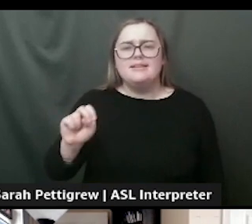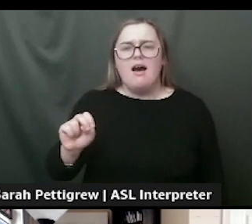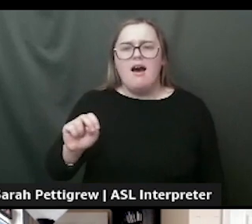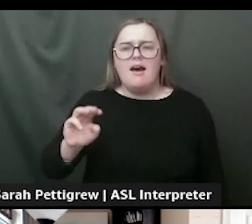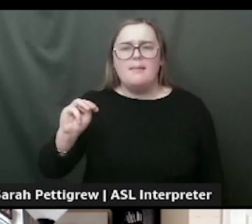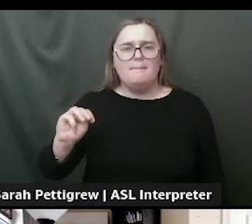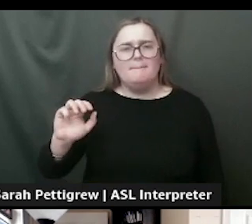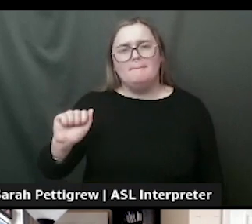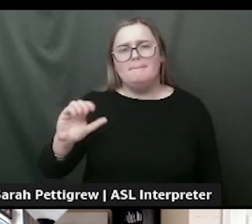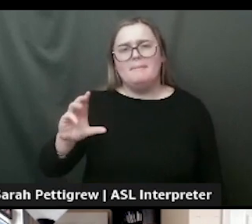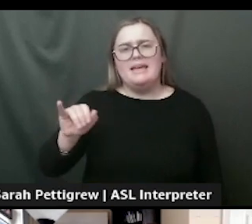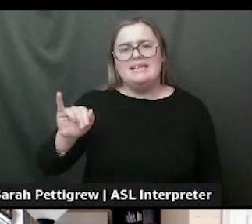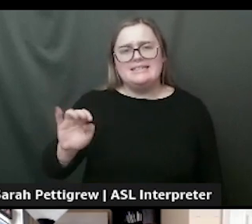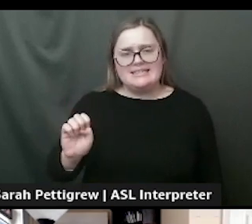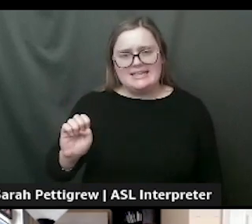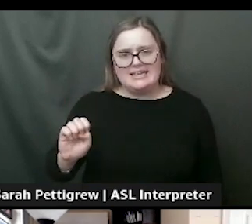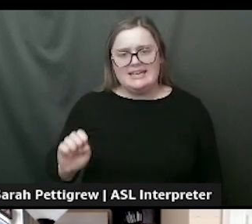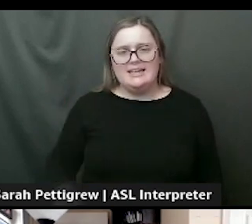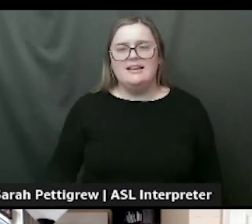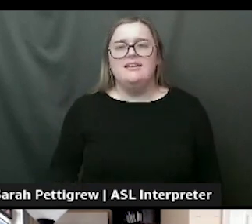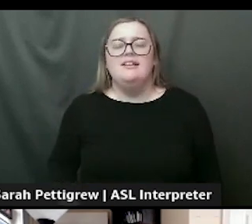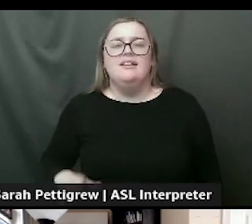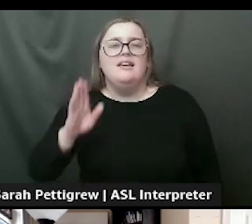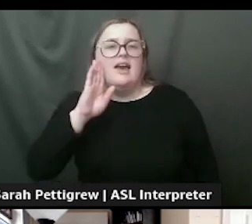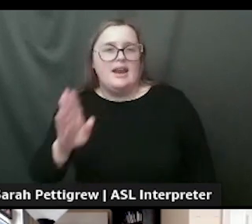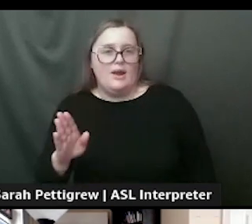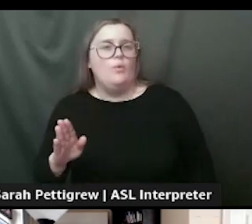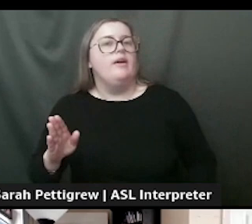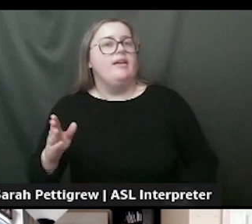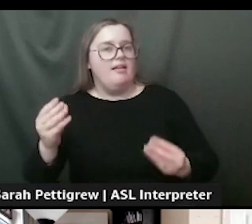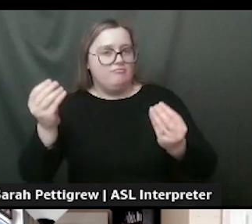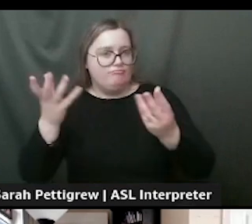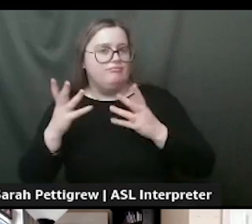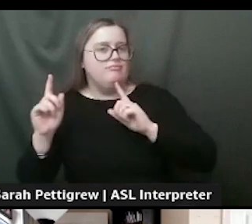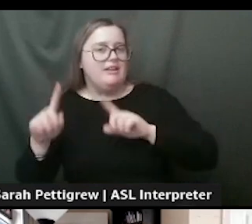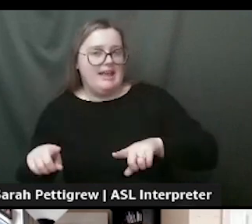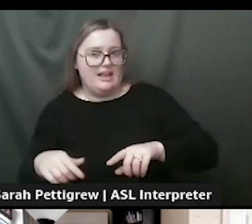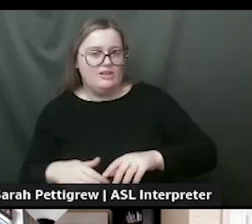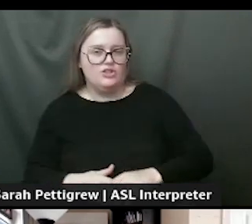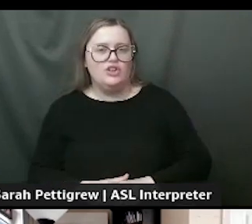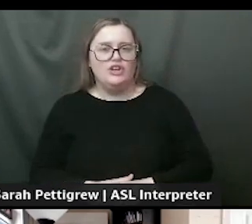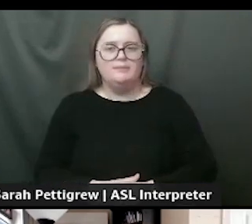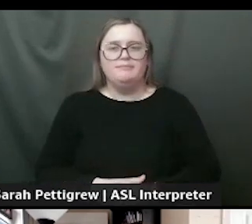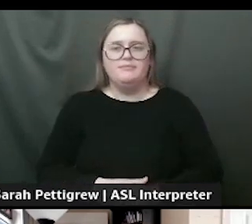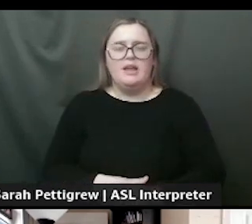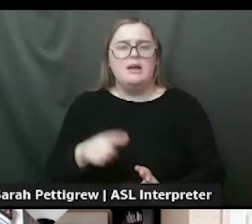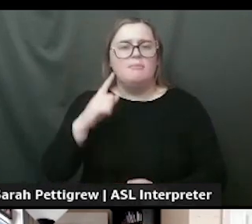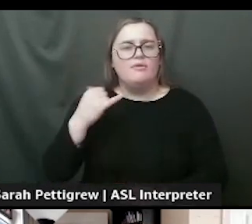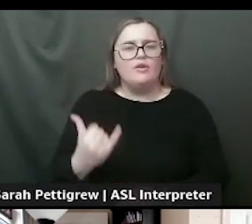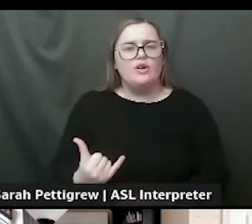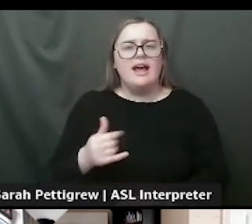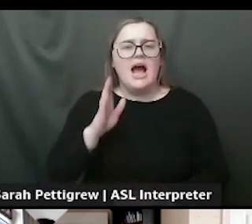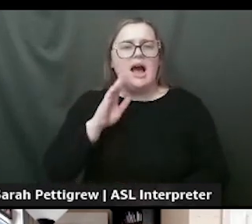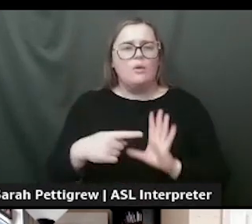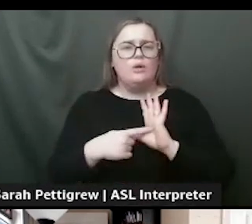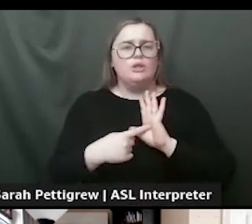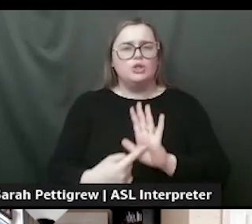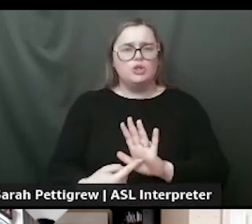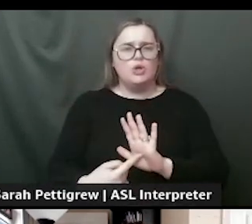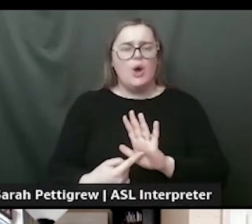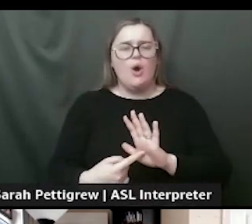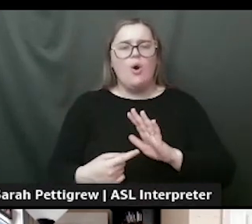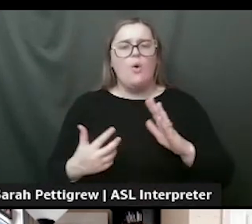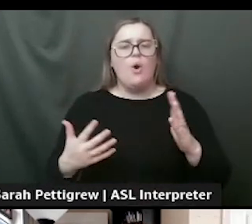it's going to come back with an answer. In the meantime, let me show you what